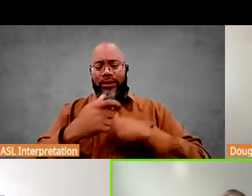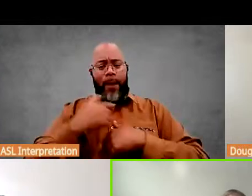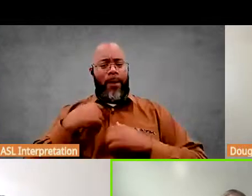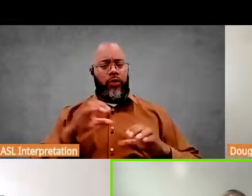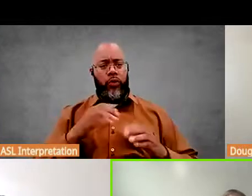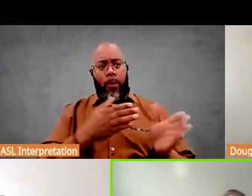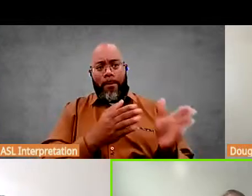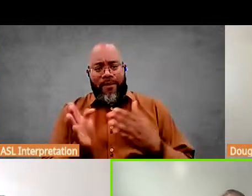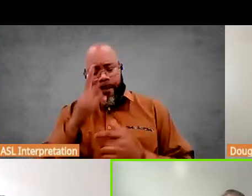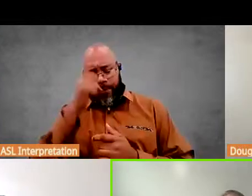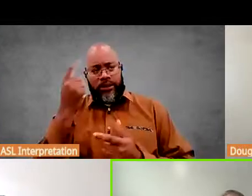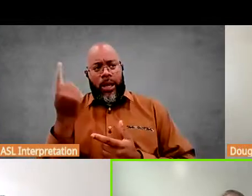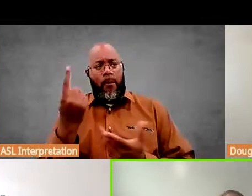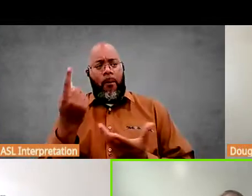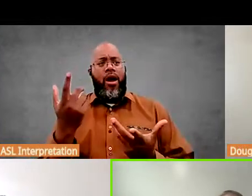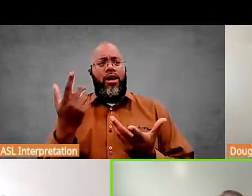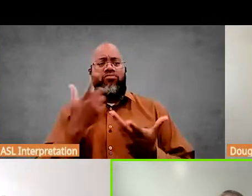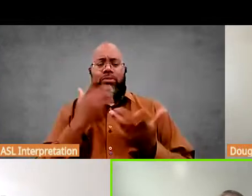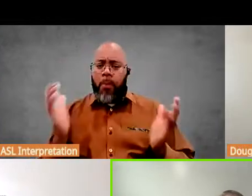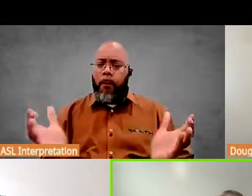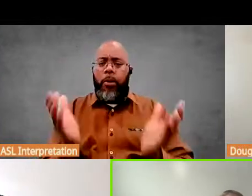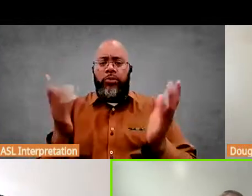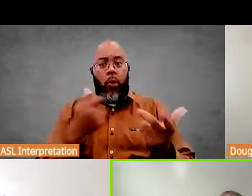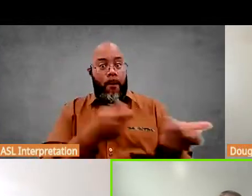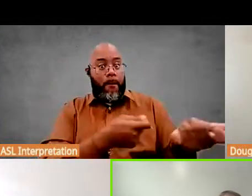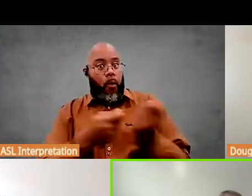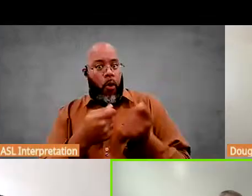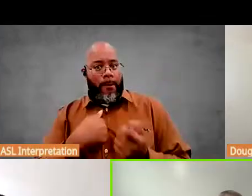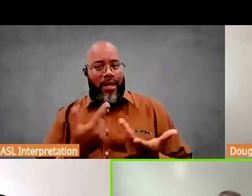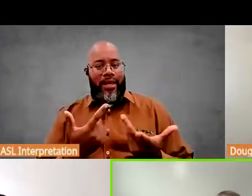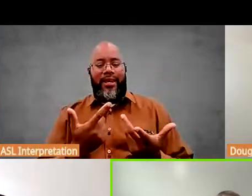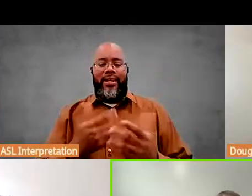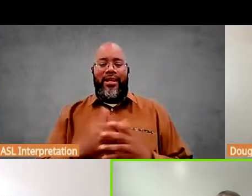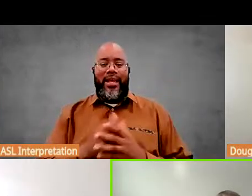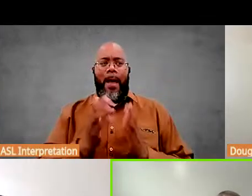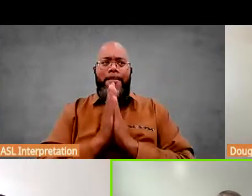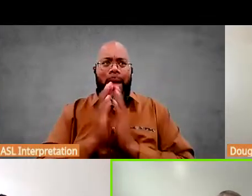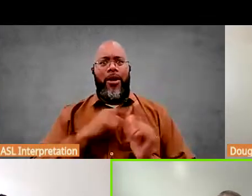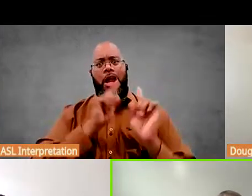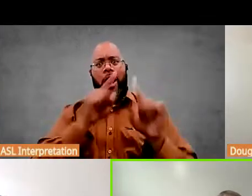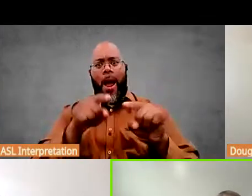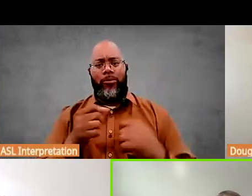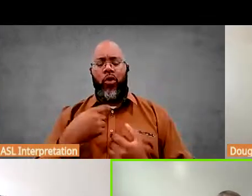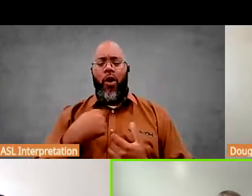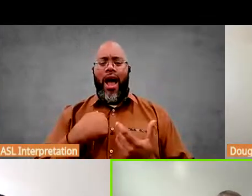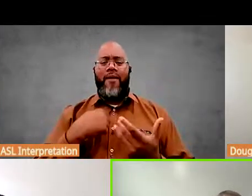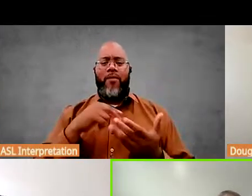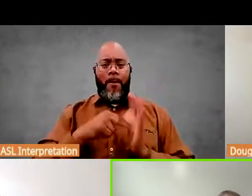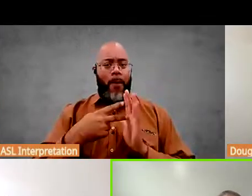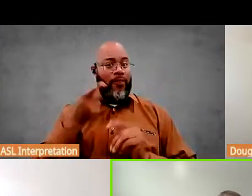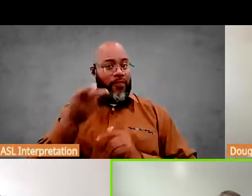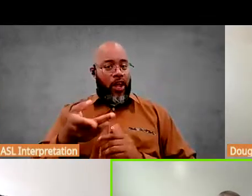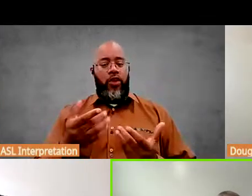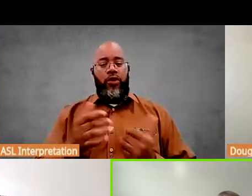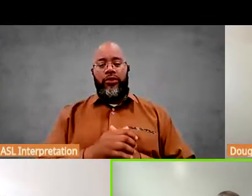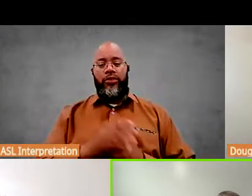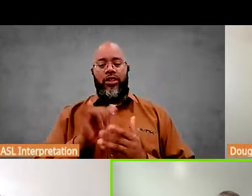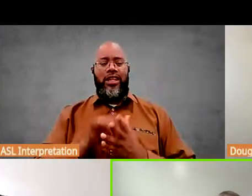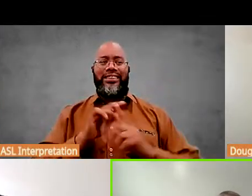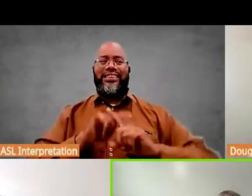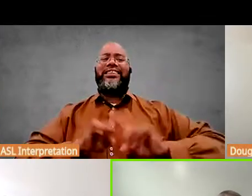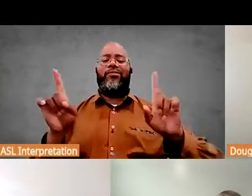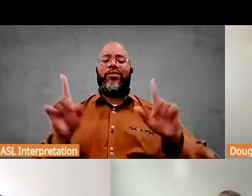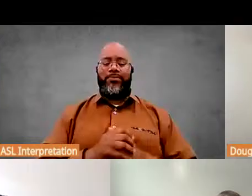it's because someone has like pushed me or pulled me, literally and begged me to be there. So I have a purpose to be there, which is quite different.